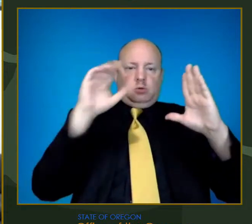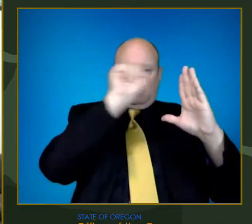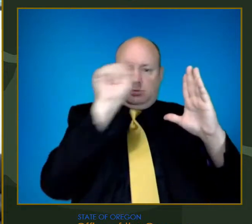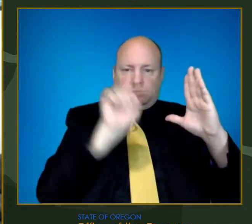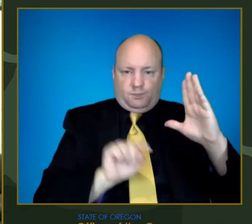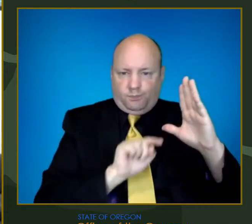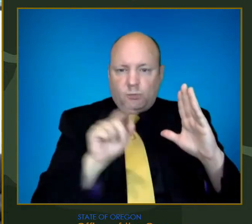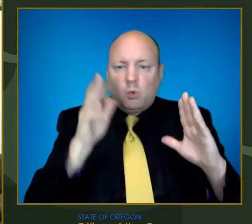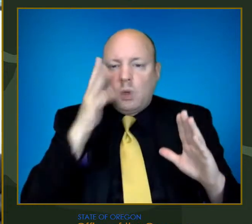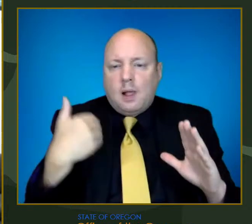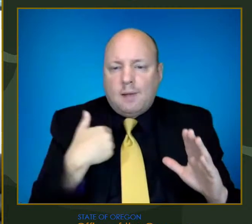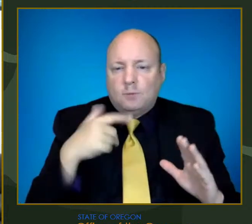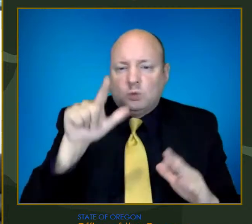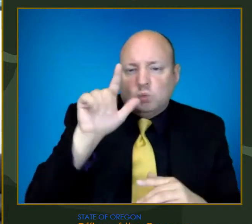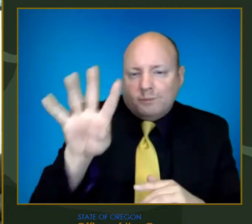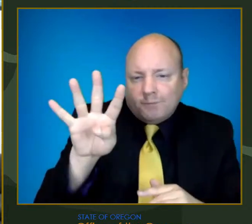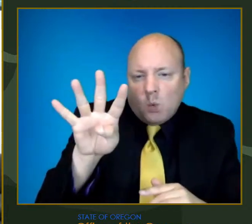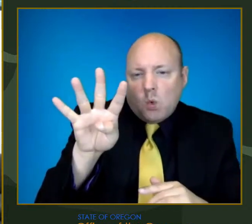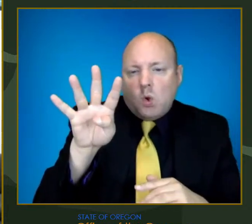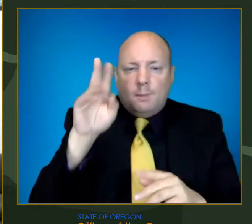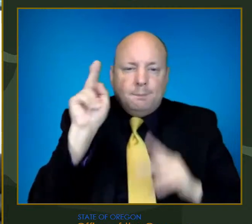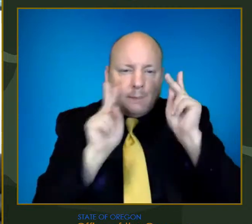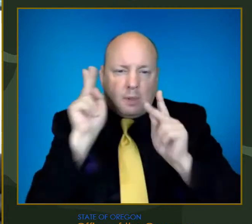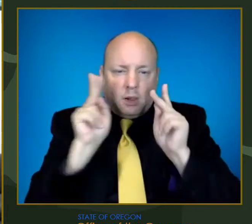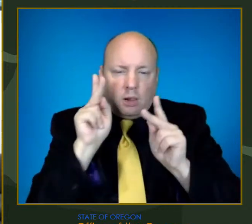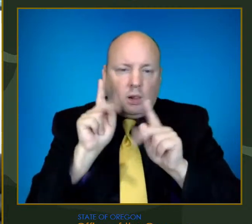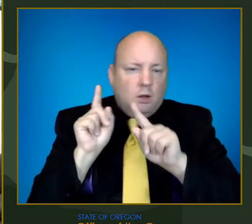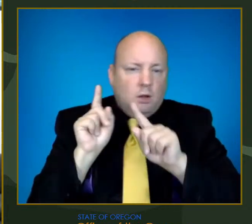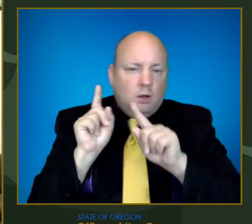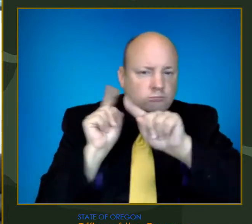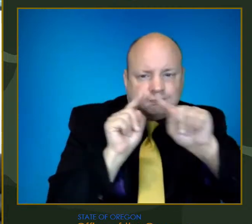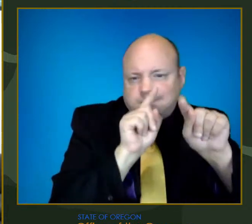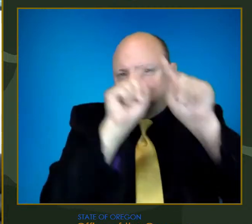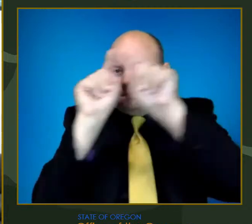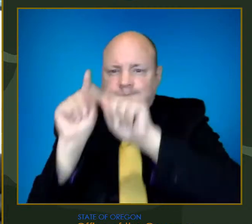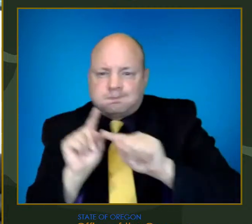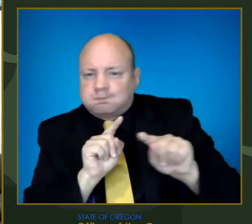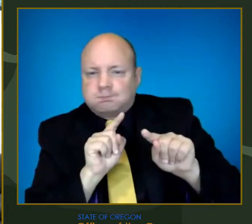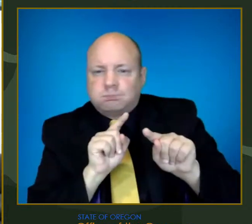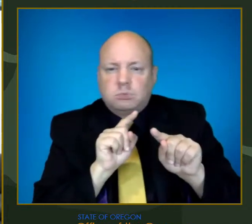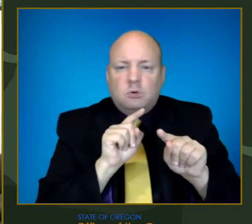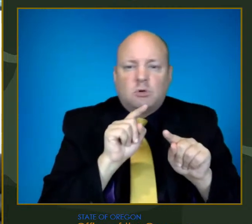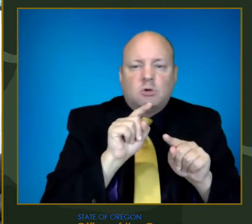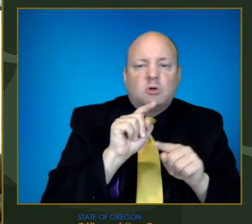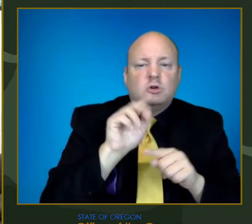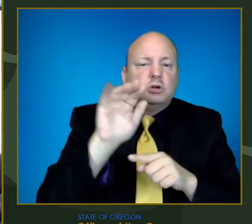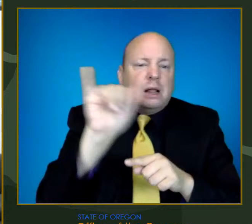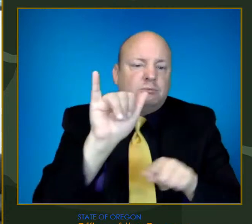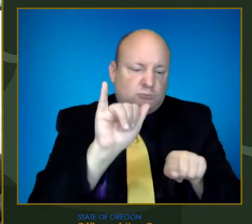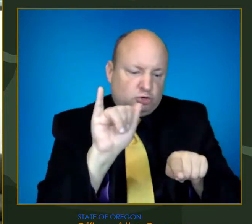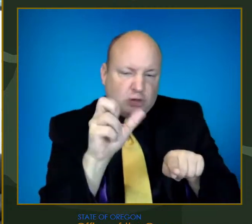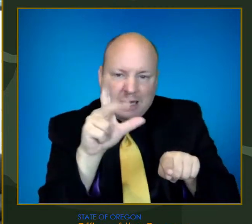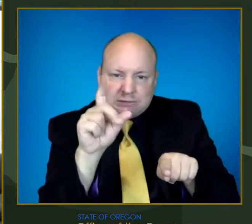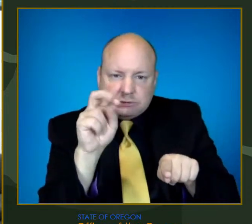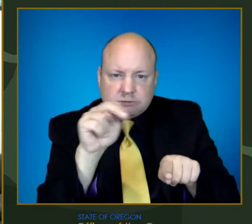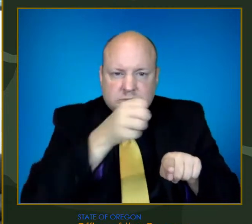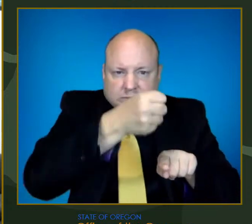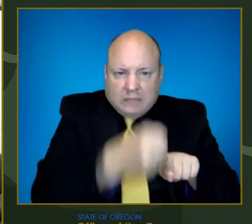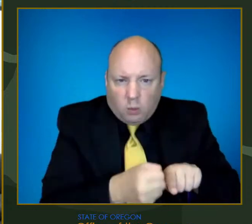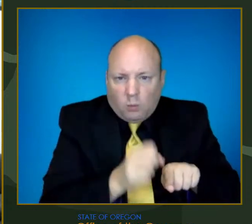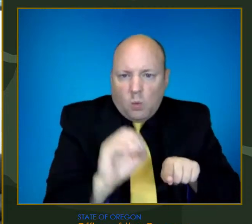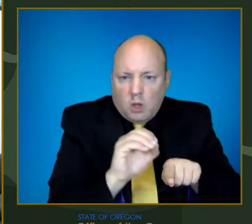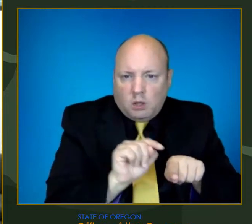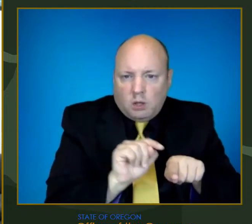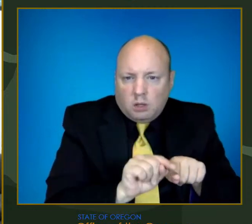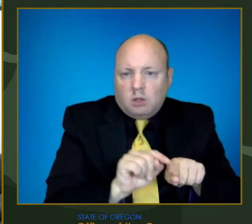at these 6 hospitals: 5 at Asante Rogue Valley Medical in Jackson County, 5 at Asante Three Rivers in Josephine